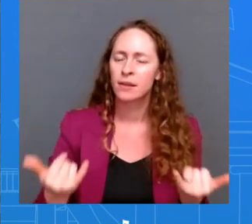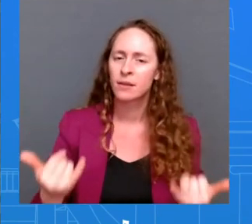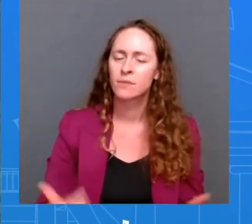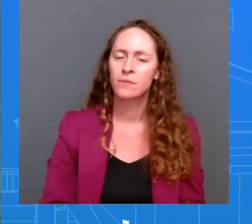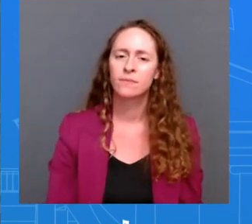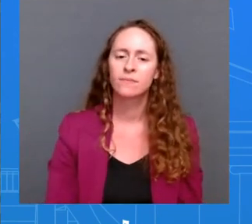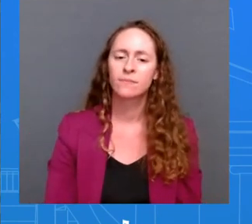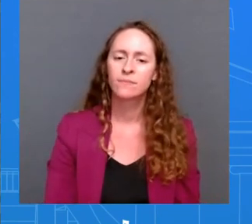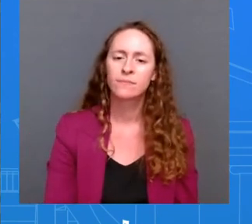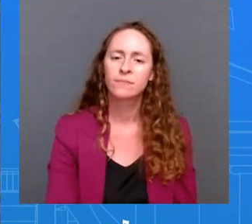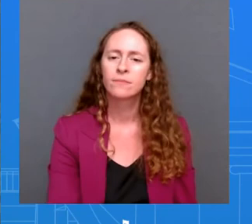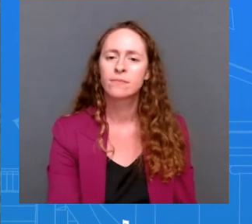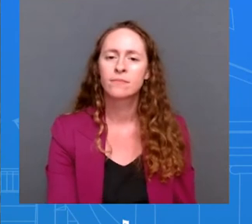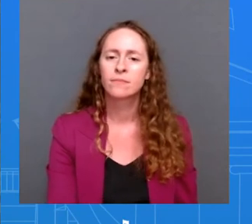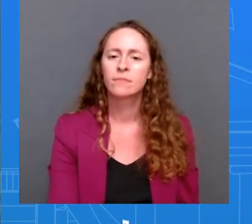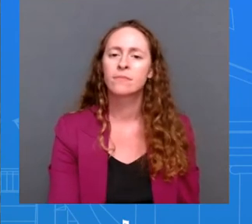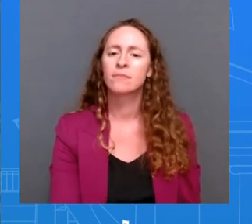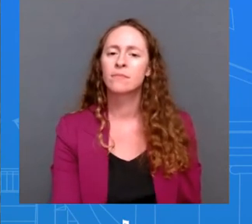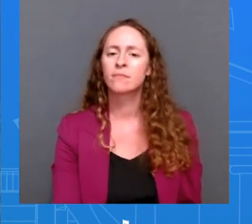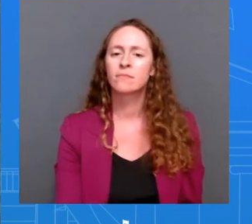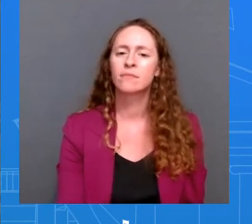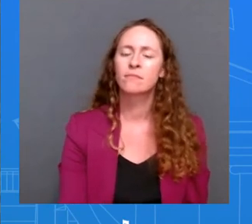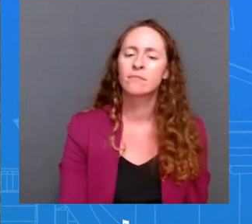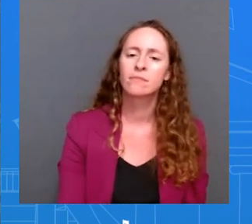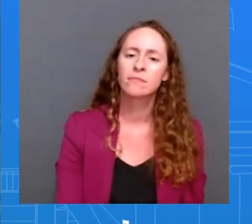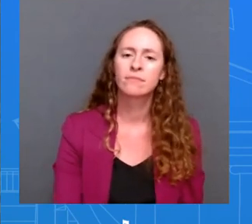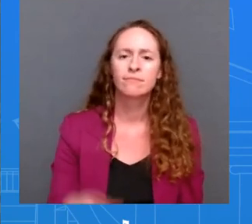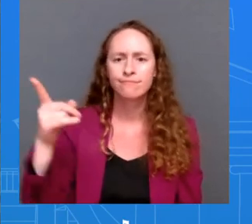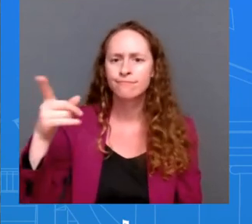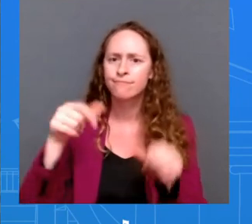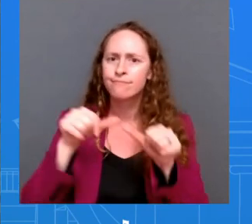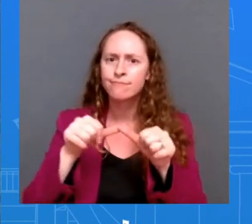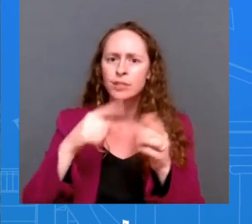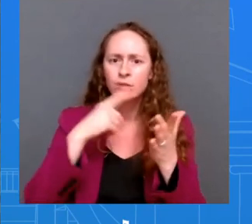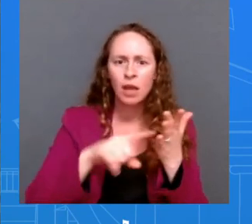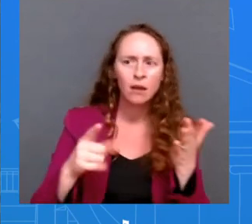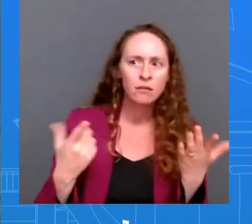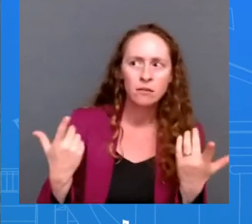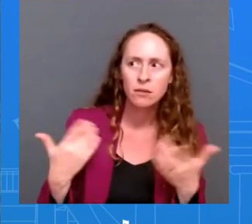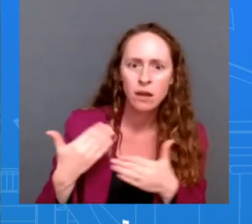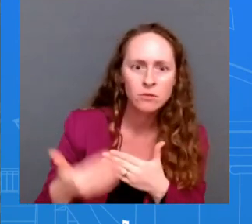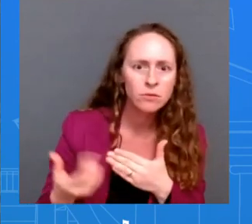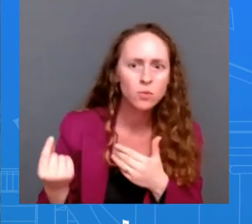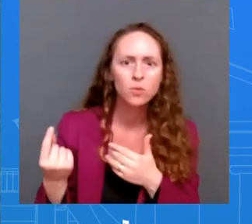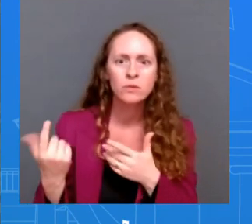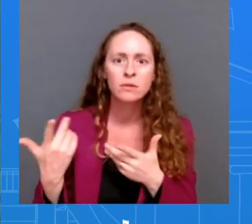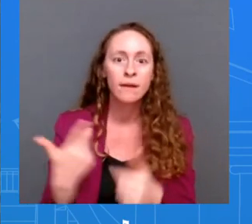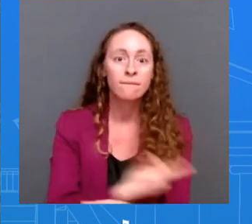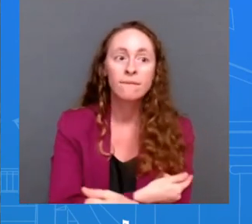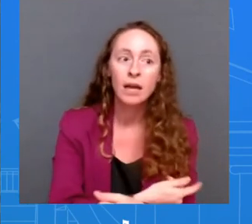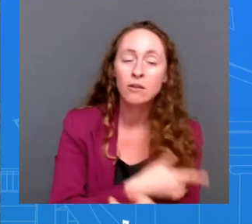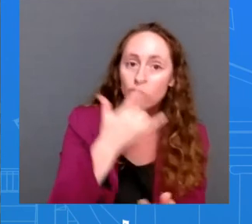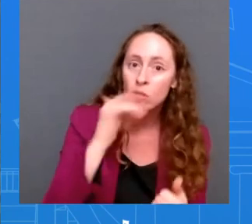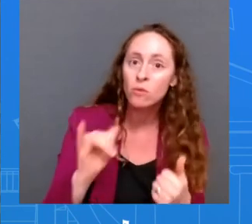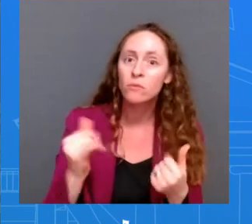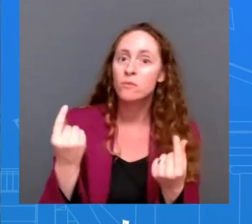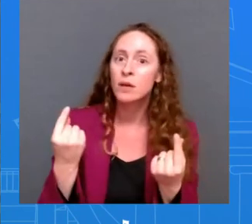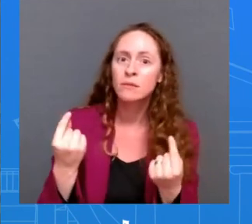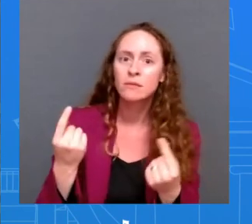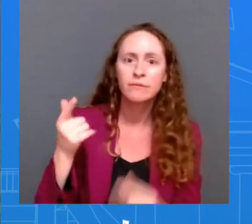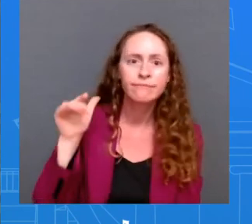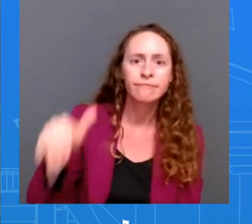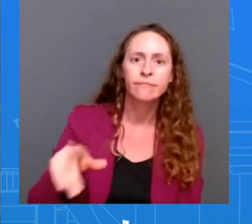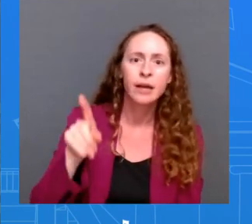is constantly asking, what are we doing? How are we, how are we getting the vaccines out there? And is clearly interested in